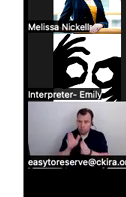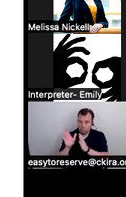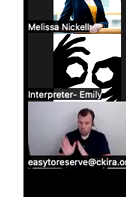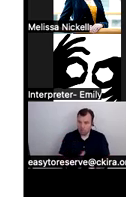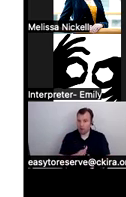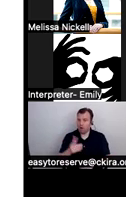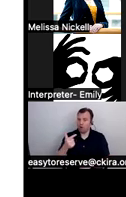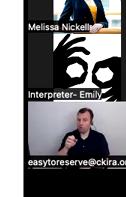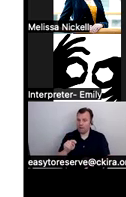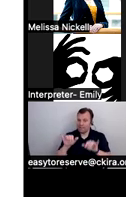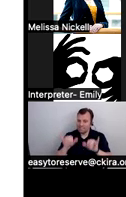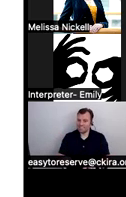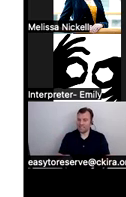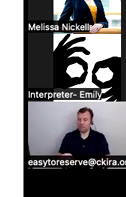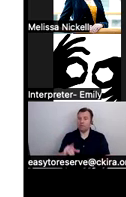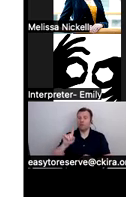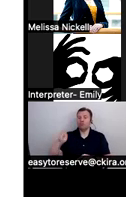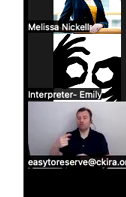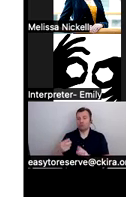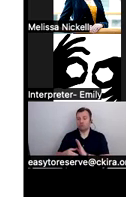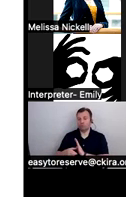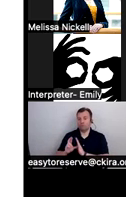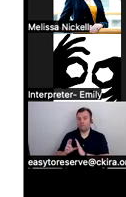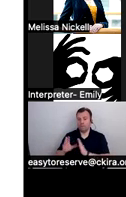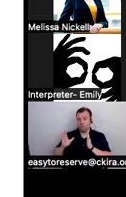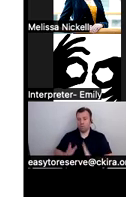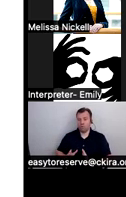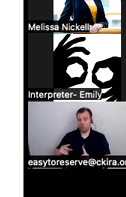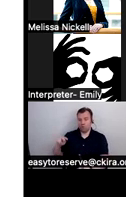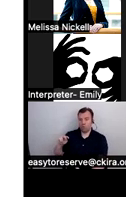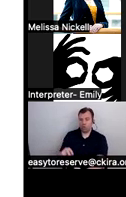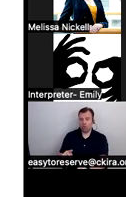do. It's just the reviewers are going to look at things a little bit differently.